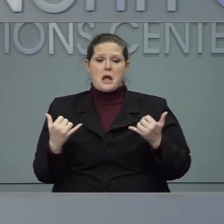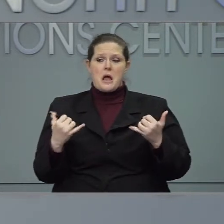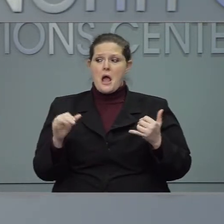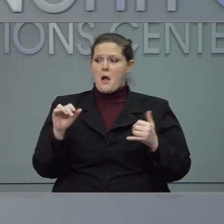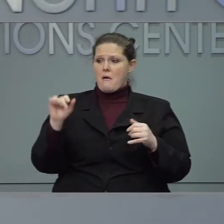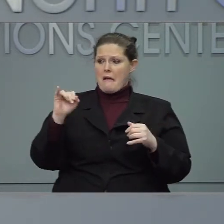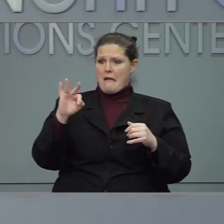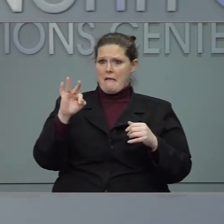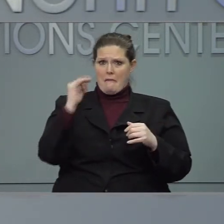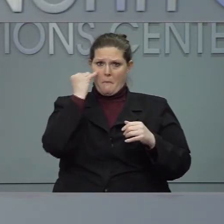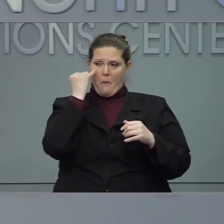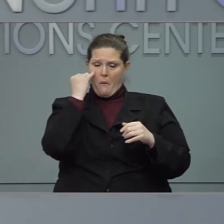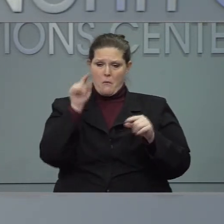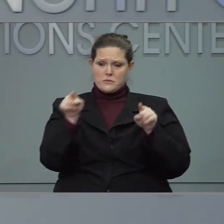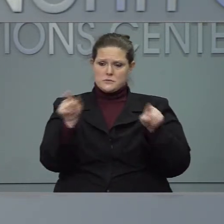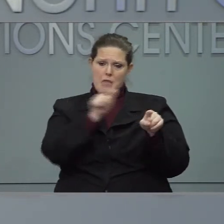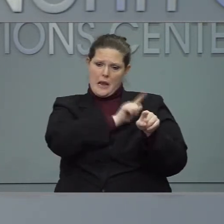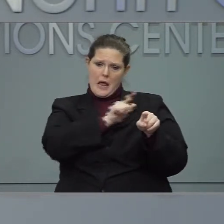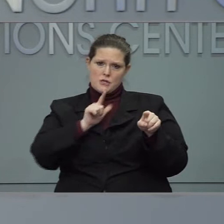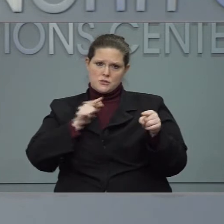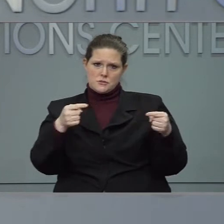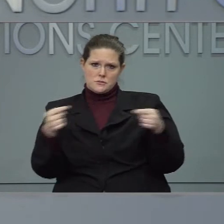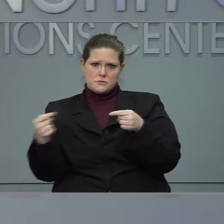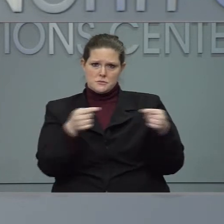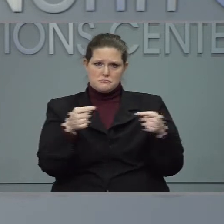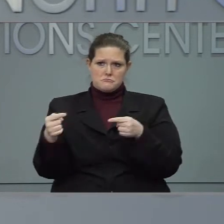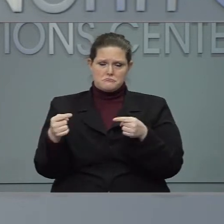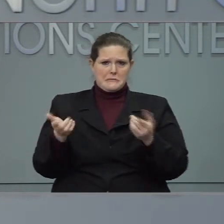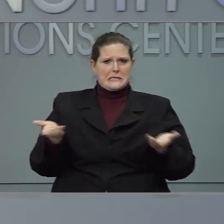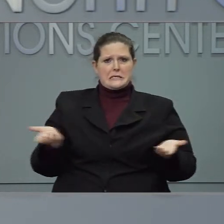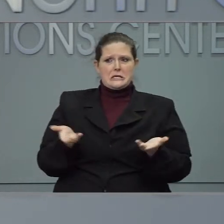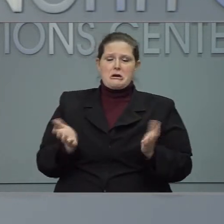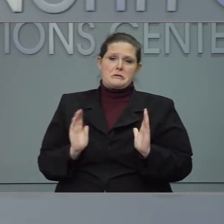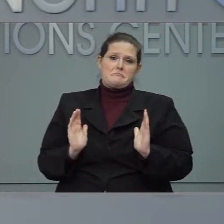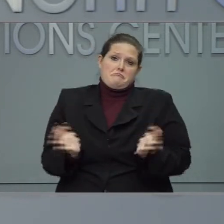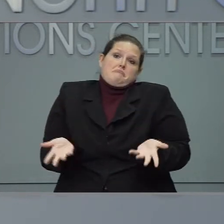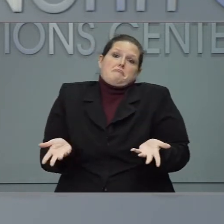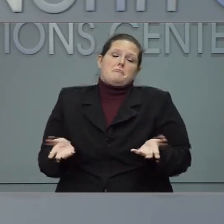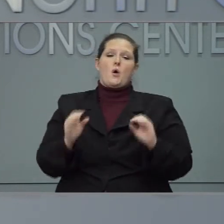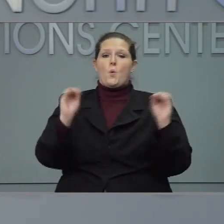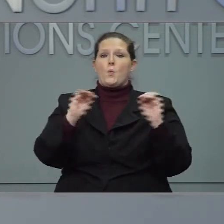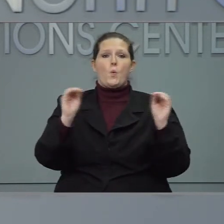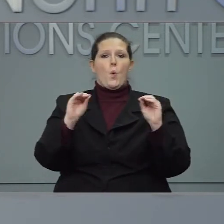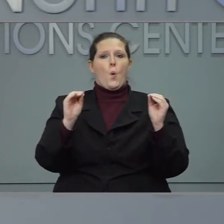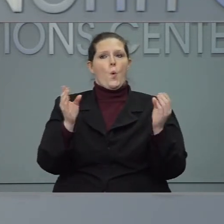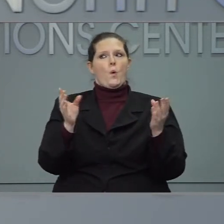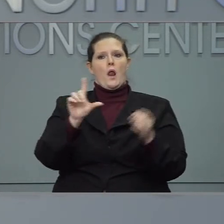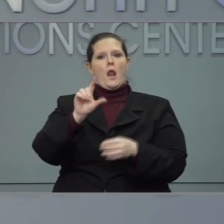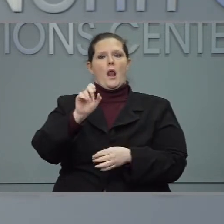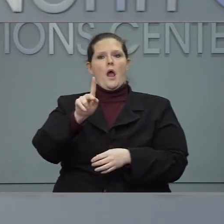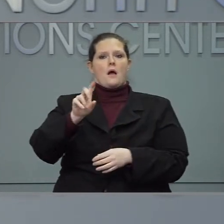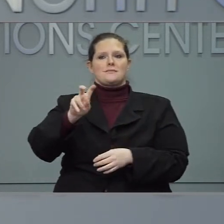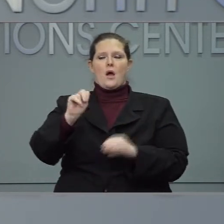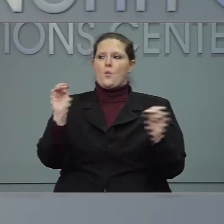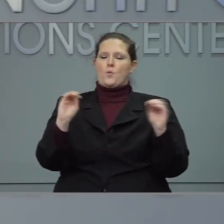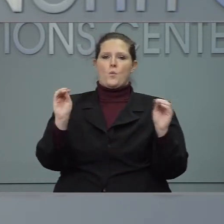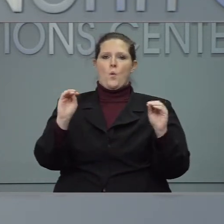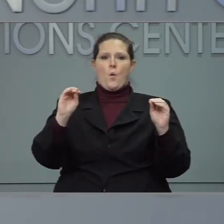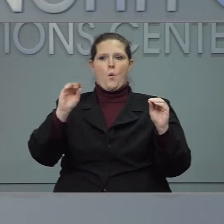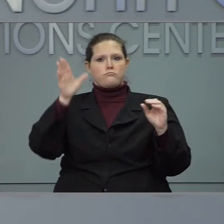agreement on a budget compromise. And the 2020 election wasn't enough to push the two sides